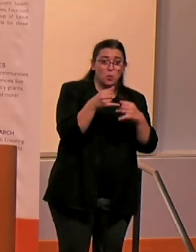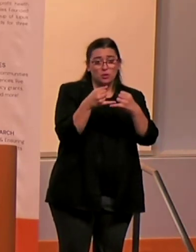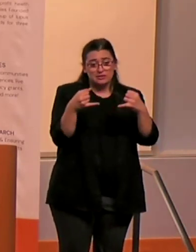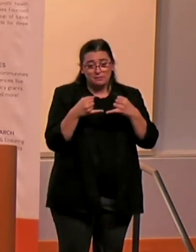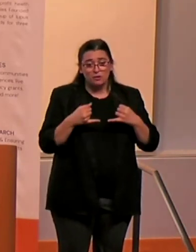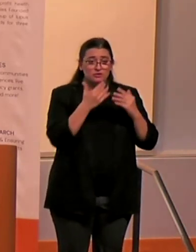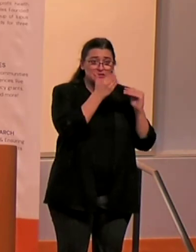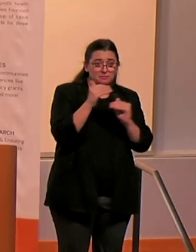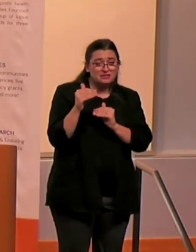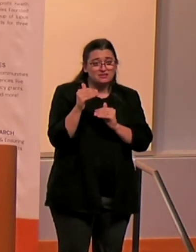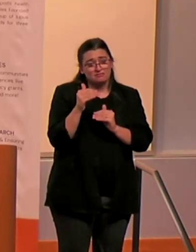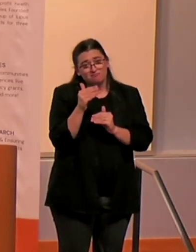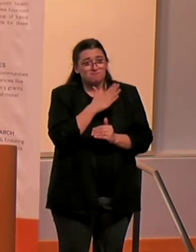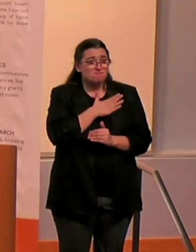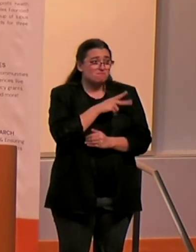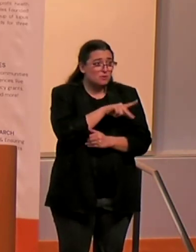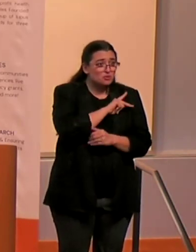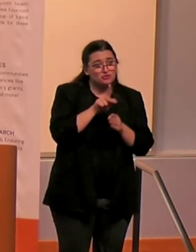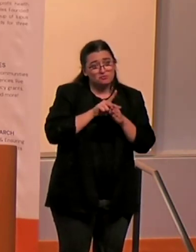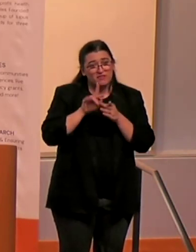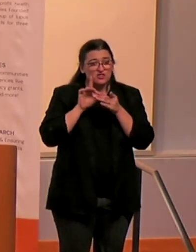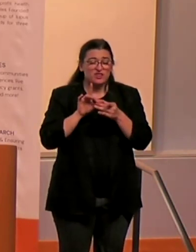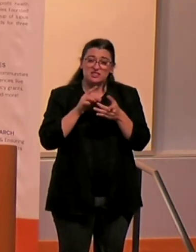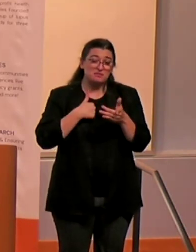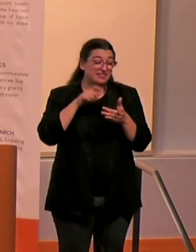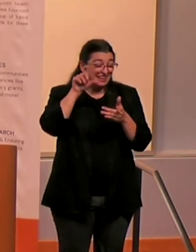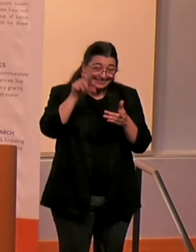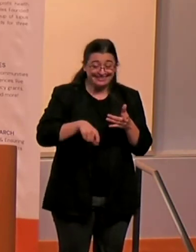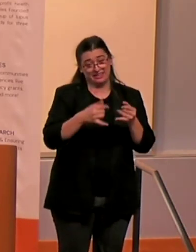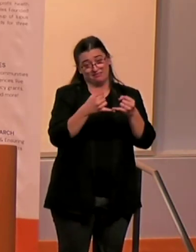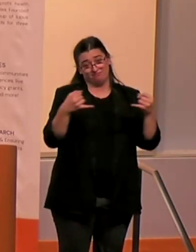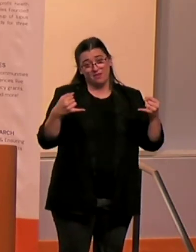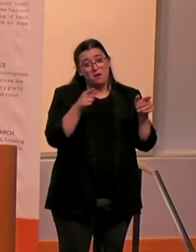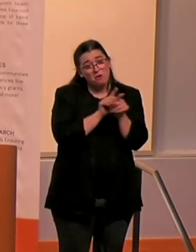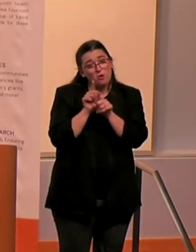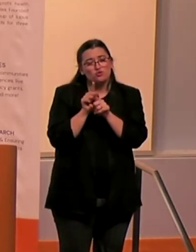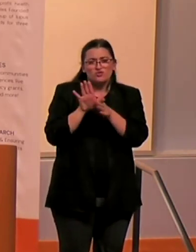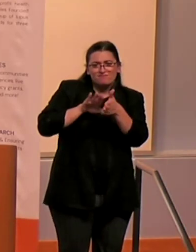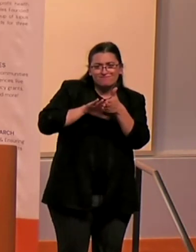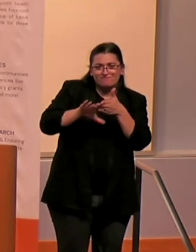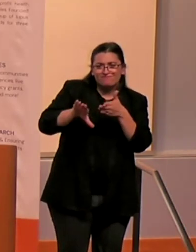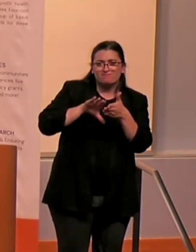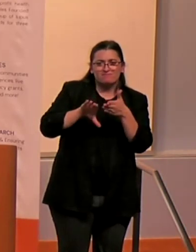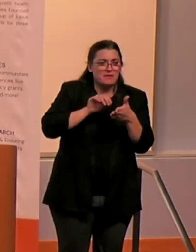my personal and professional relationships, is setting boundaries, which is a lot of giving yourself grace, which we've talked about.